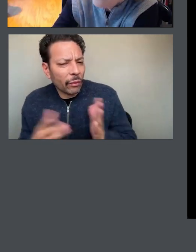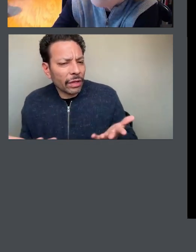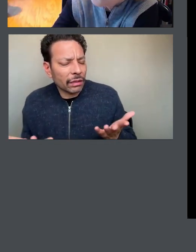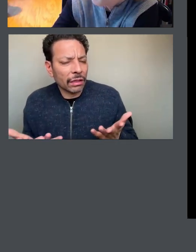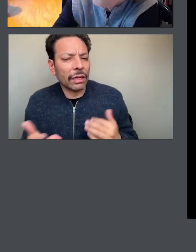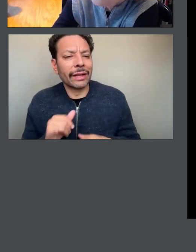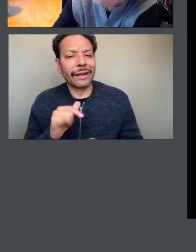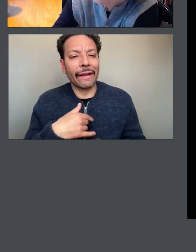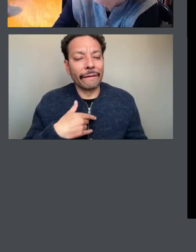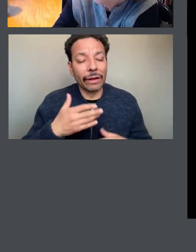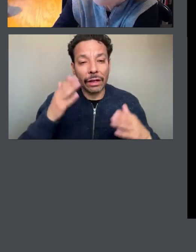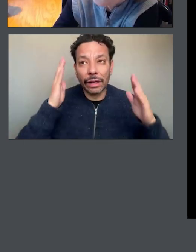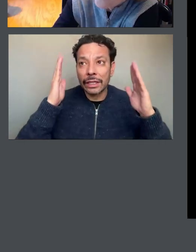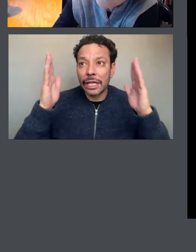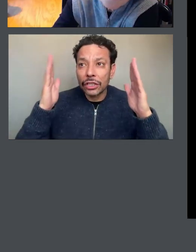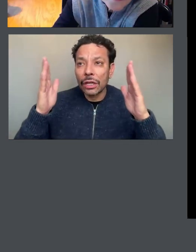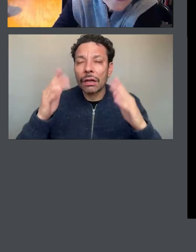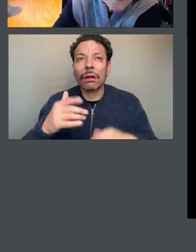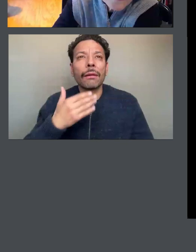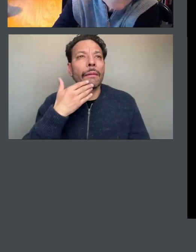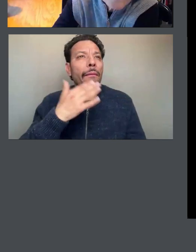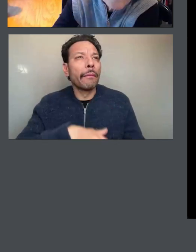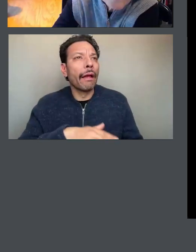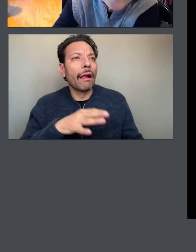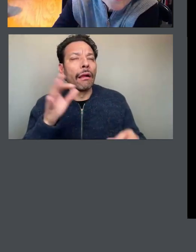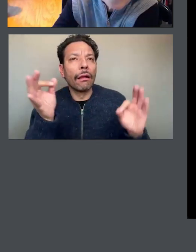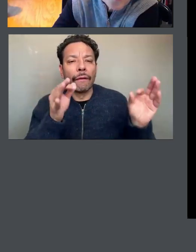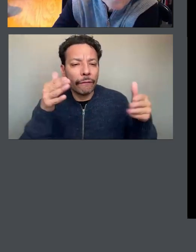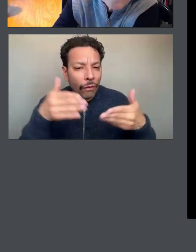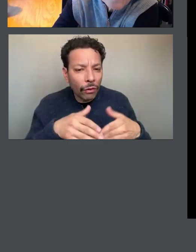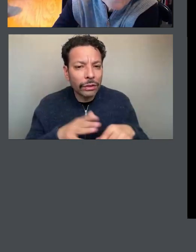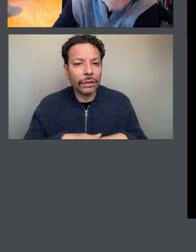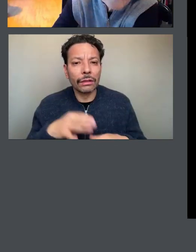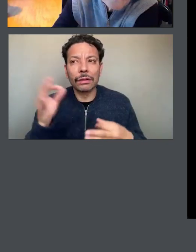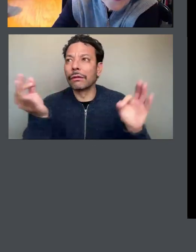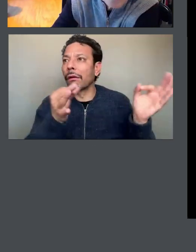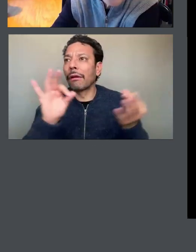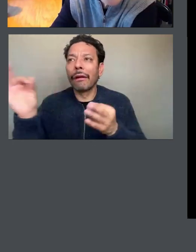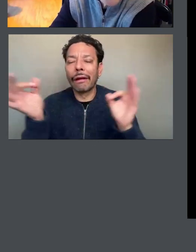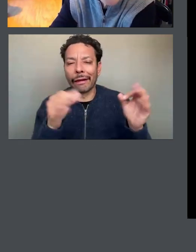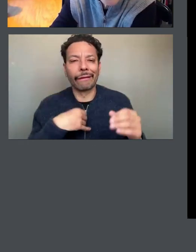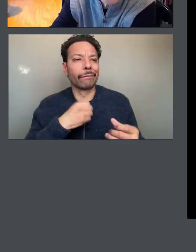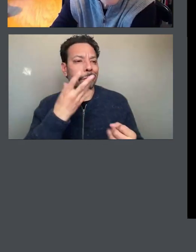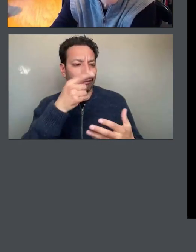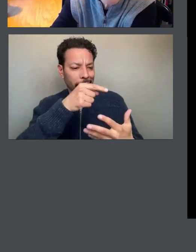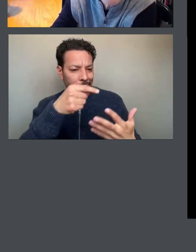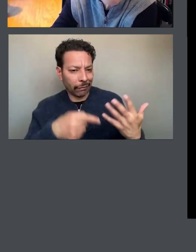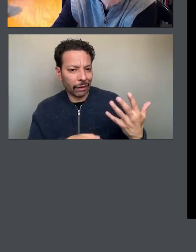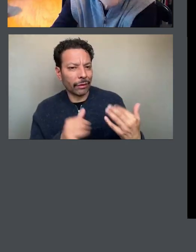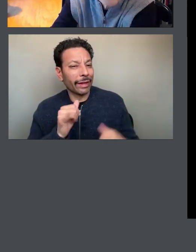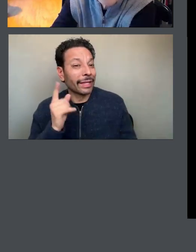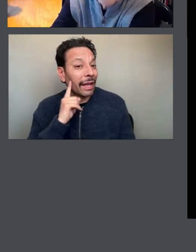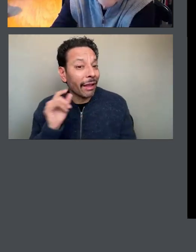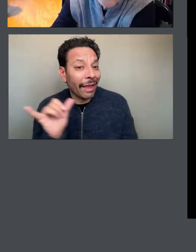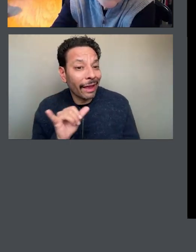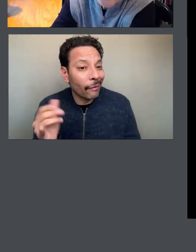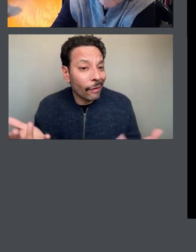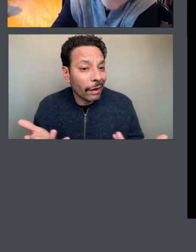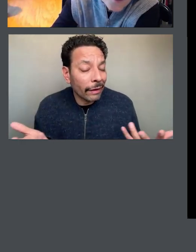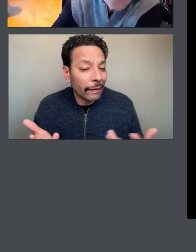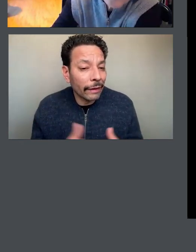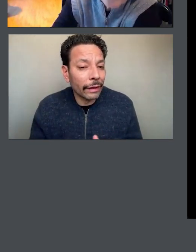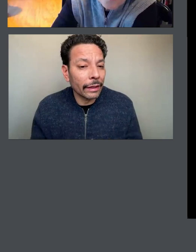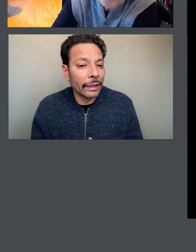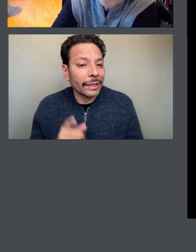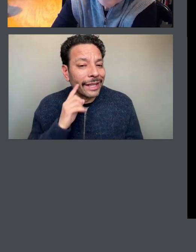poor concentration, distractibility, etc. And what does this sound like? This sounds